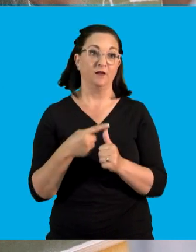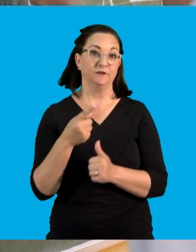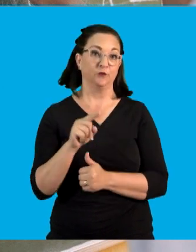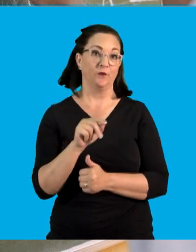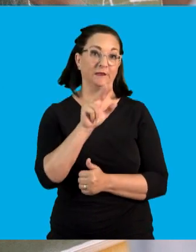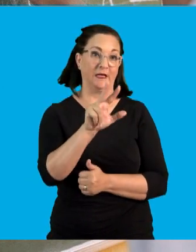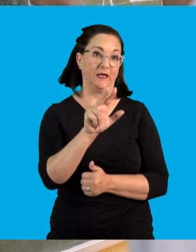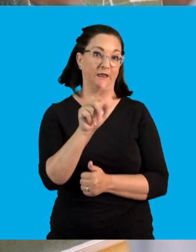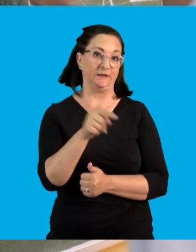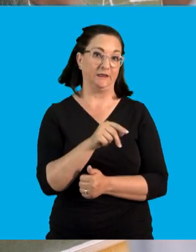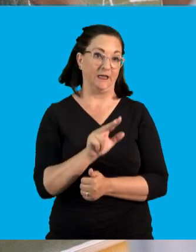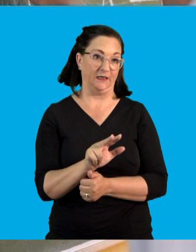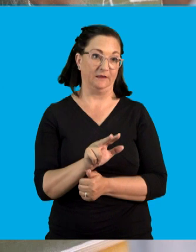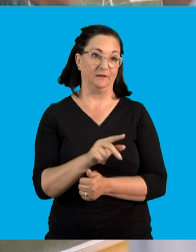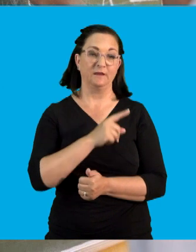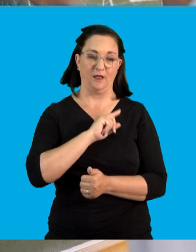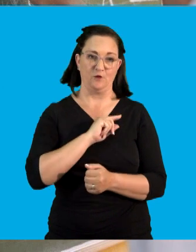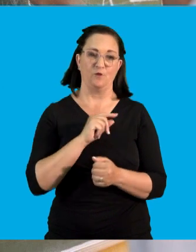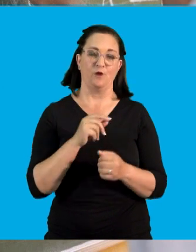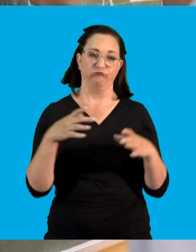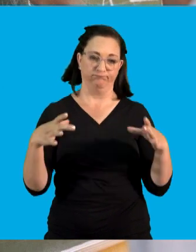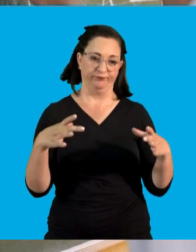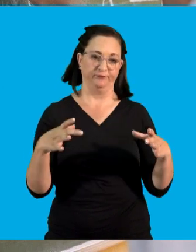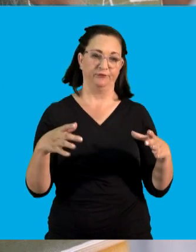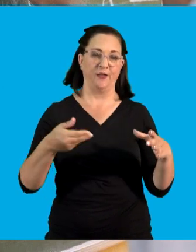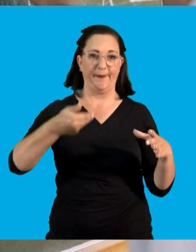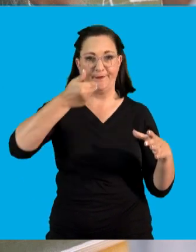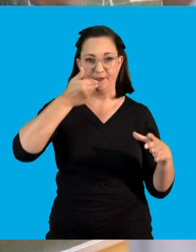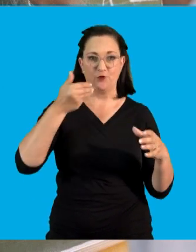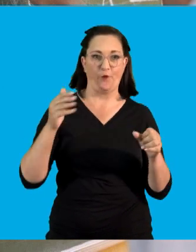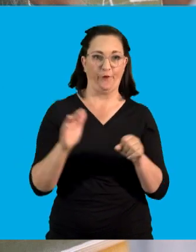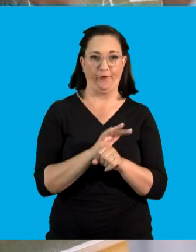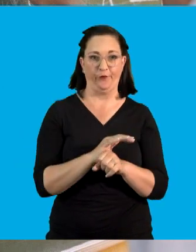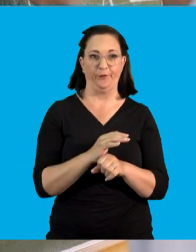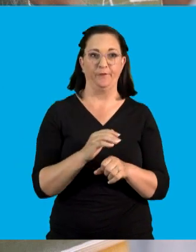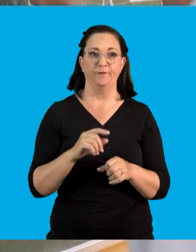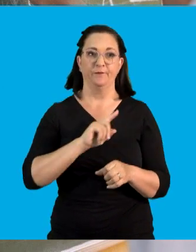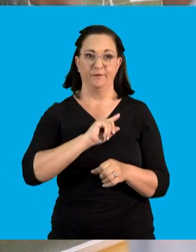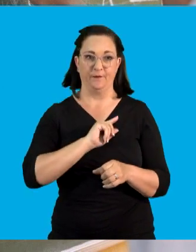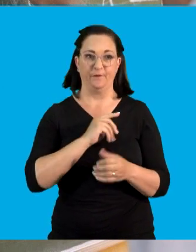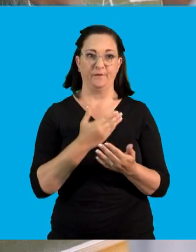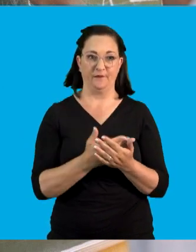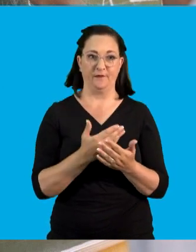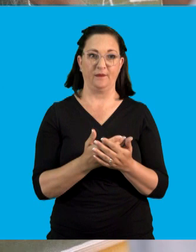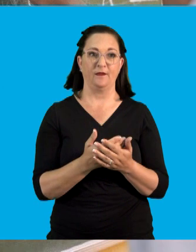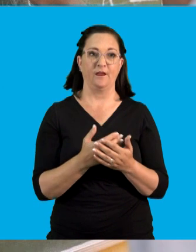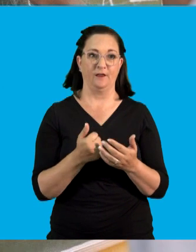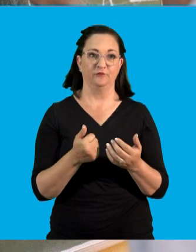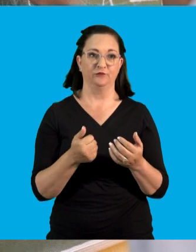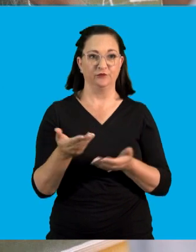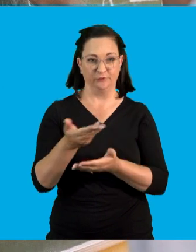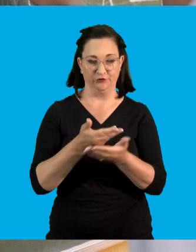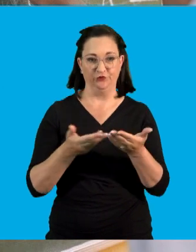that gives us 8/8, which is 1 full pizza. So that means that 1 full can be shared into